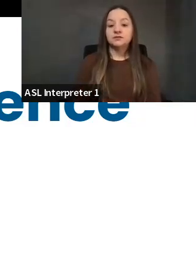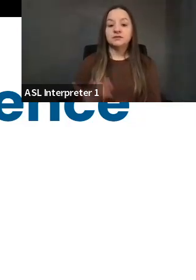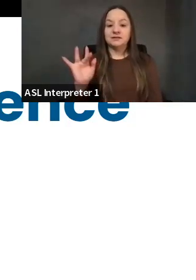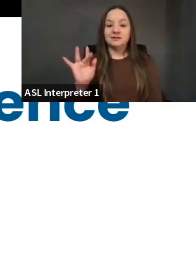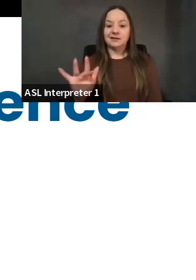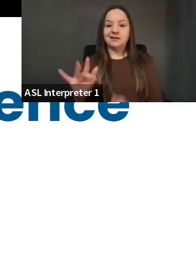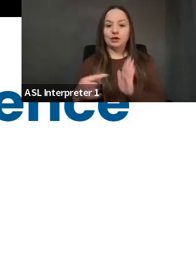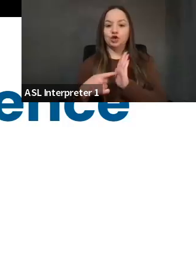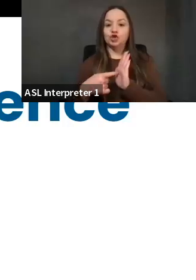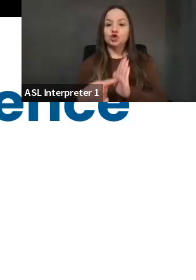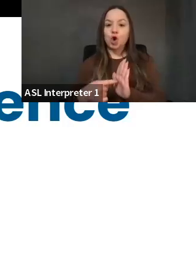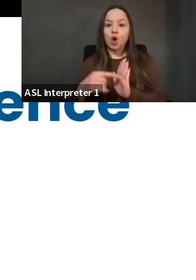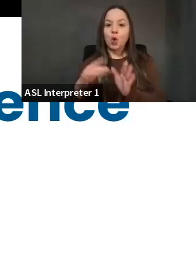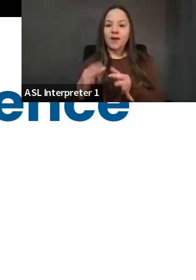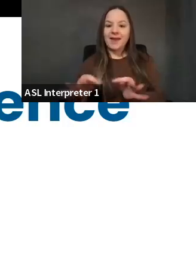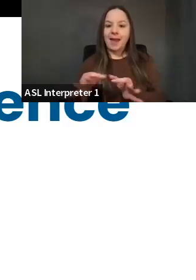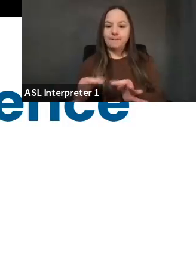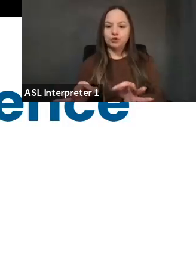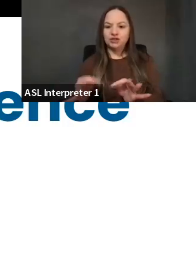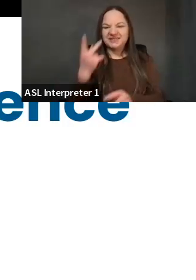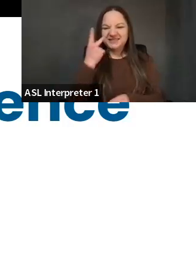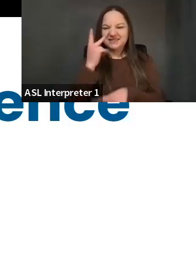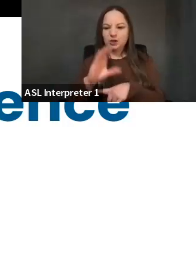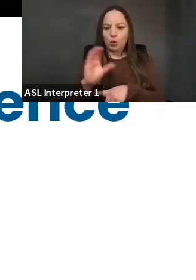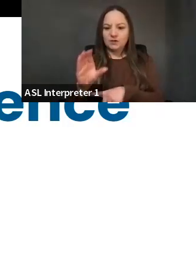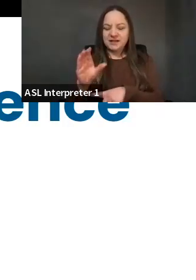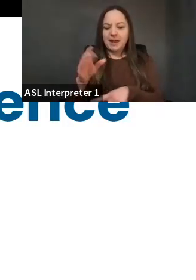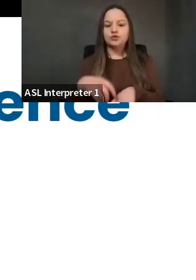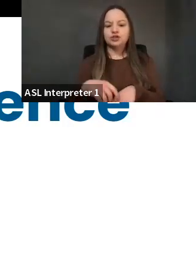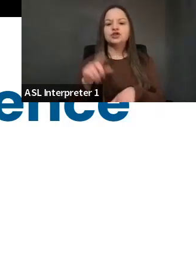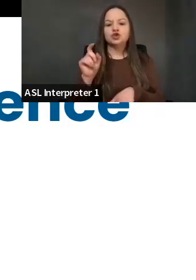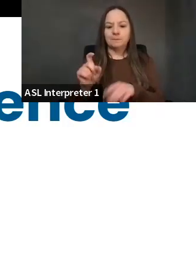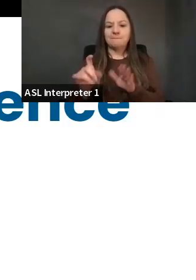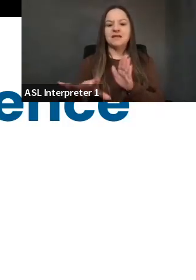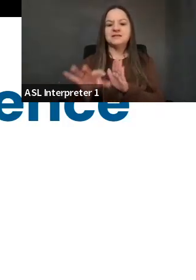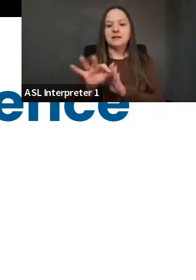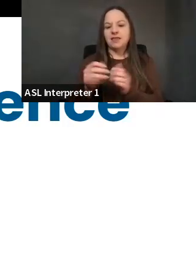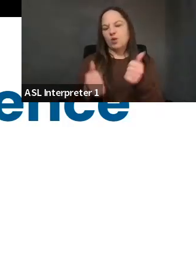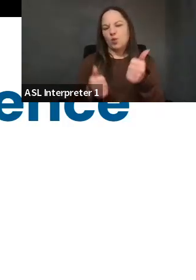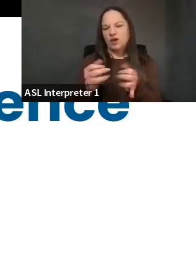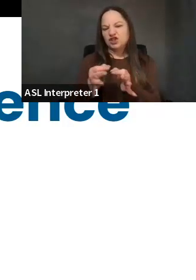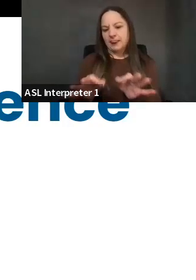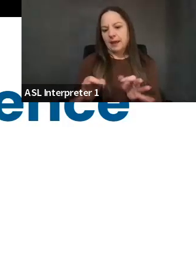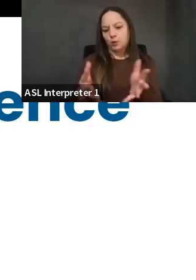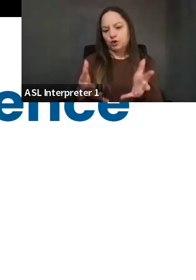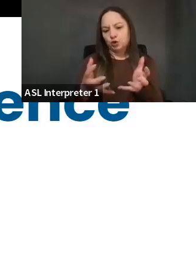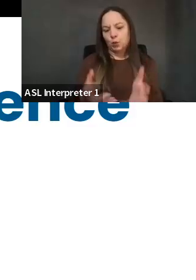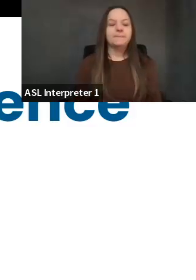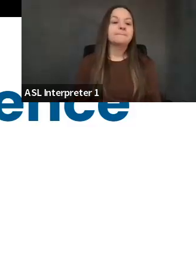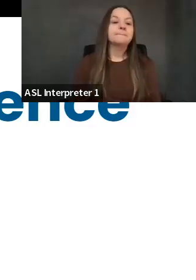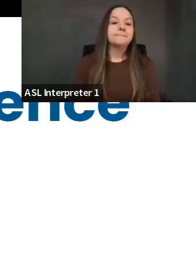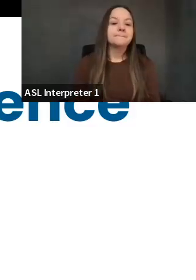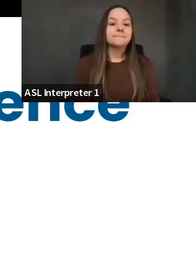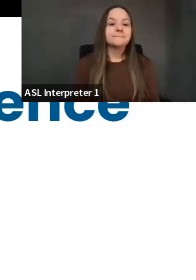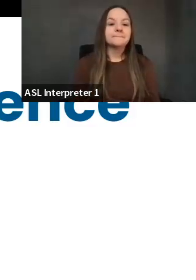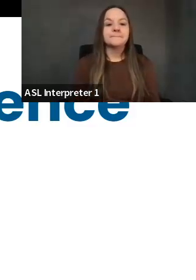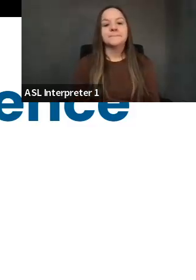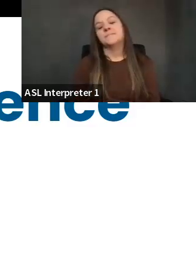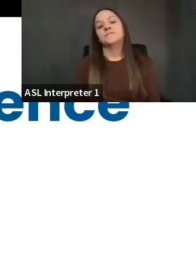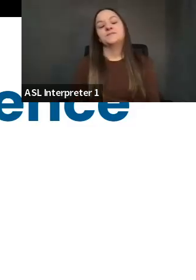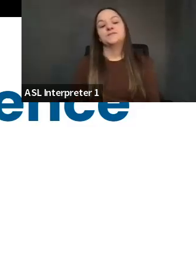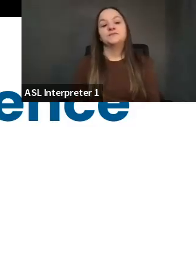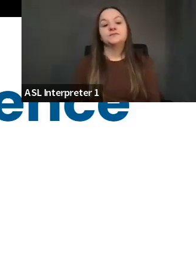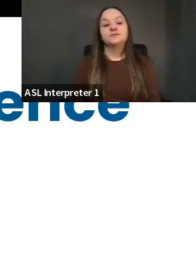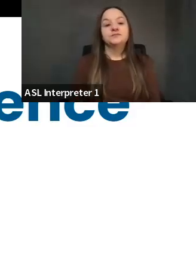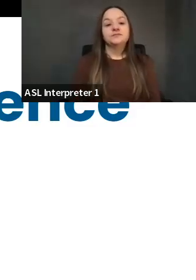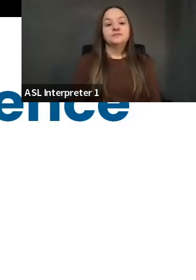show captions to see the captions for the webinar. You must select the speaking language you would like to show. This